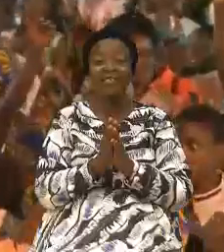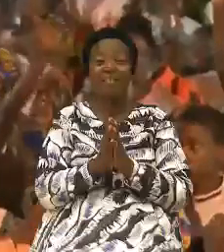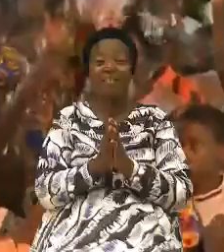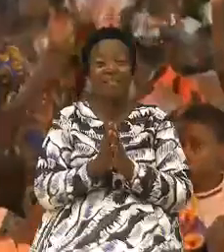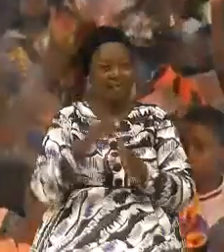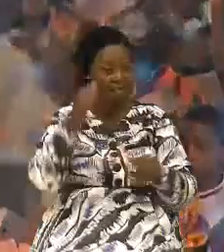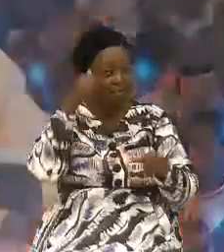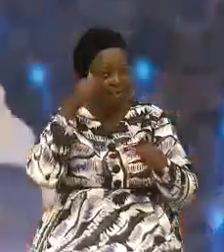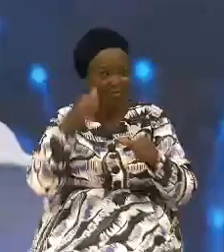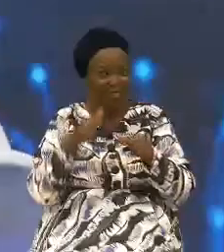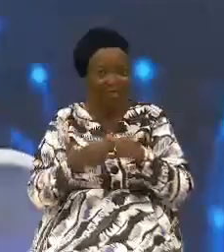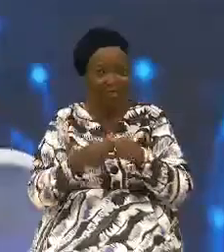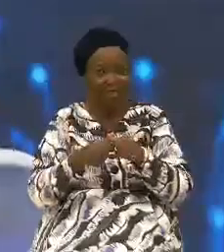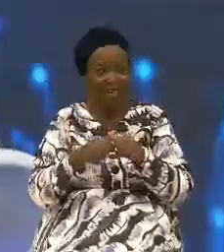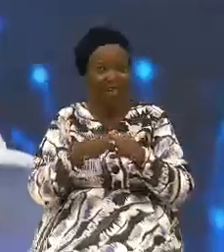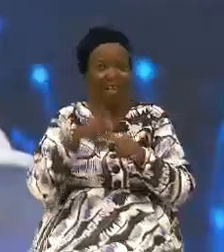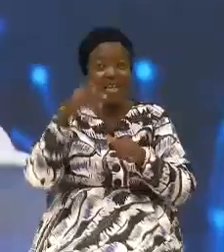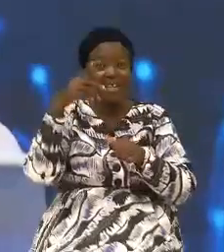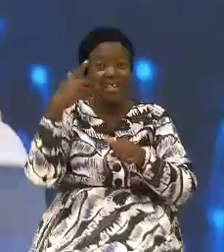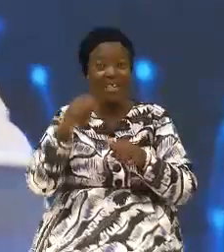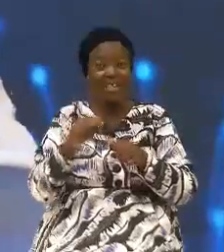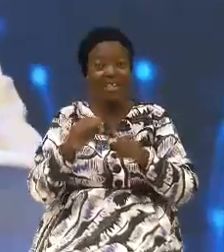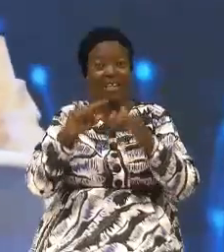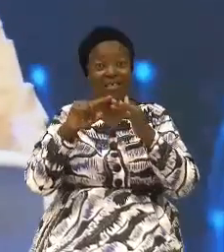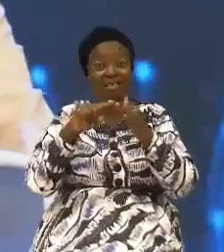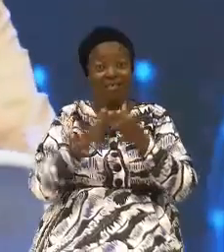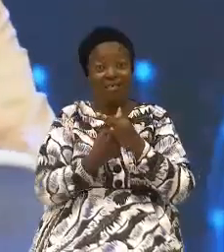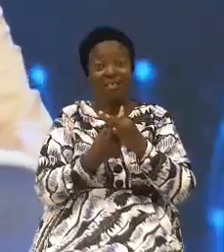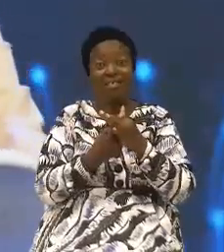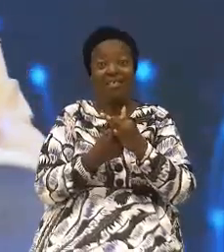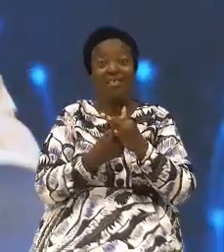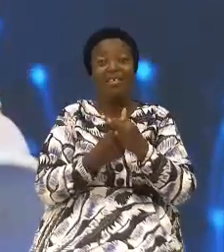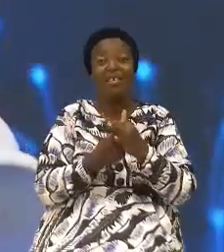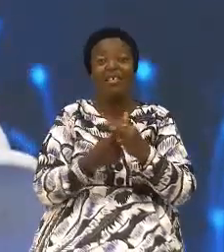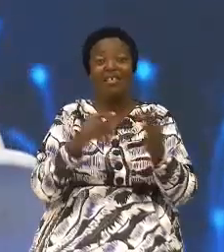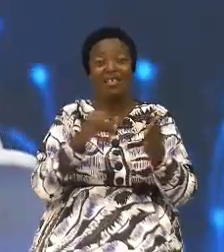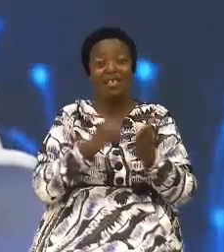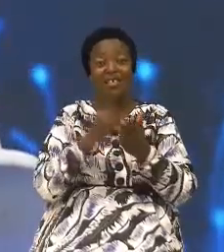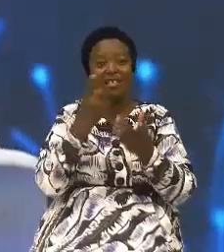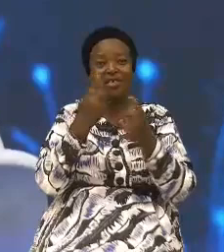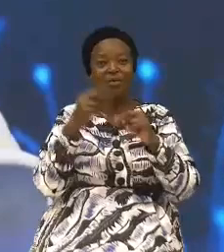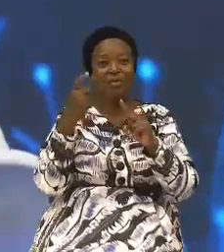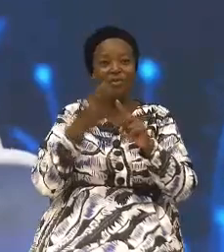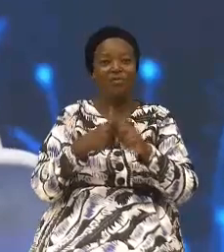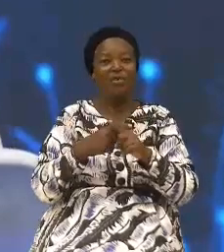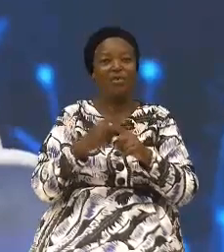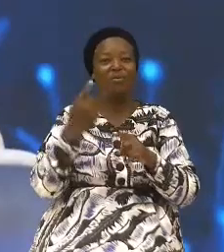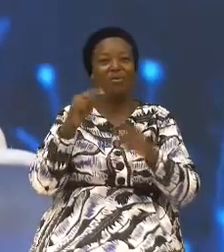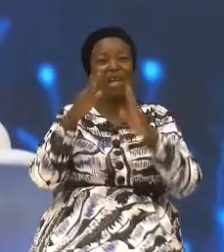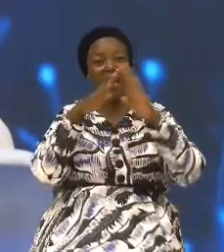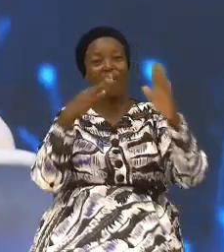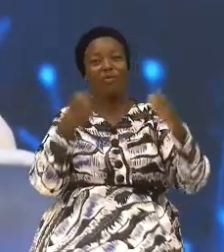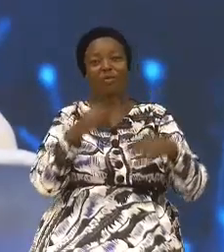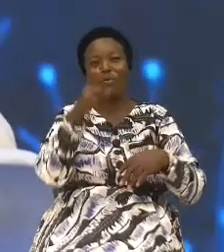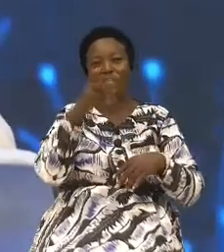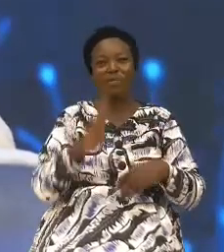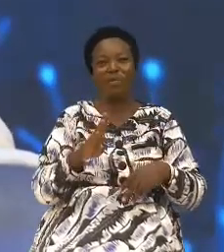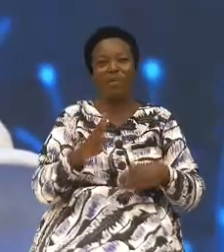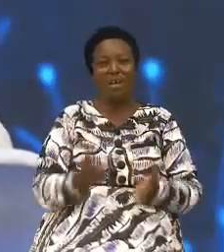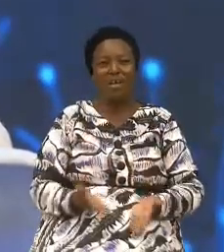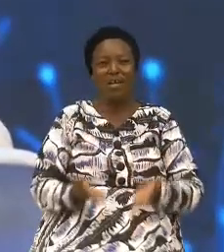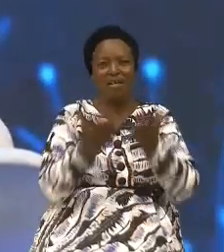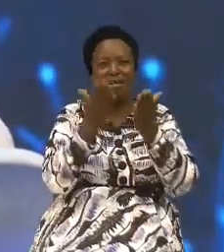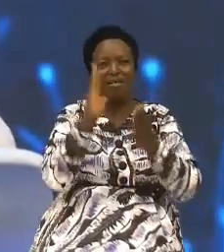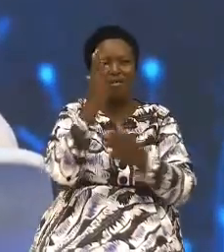Remember, the source is coming from his sanctuary. Raise up your hand. Lay the other hand